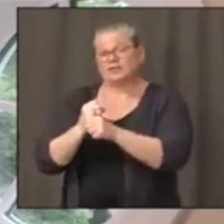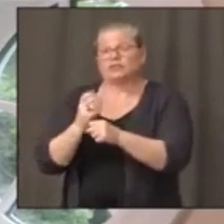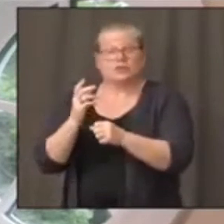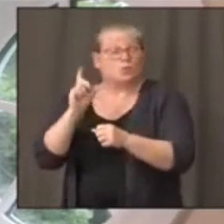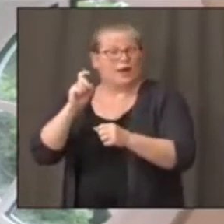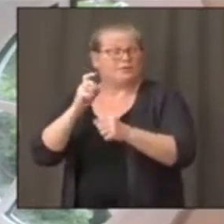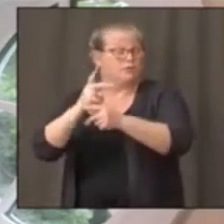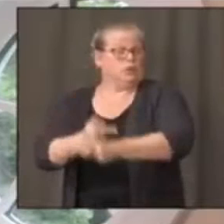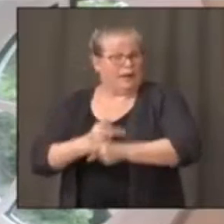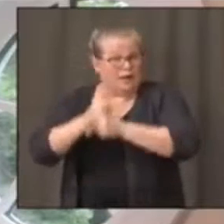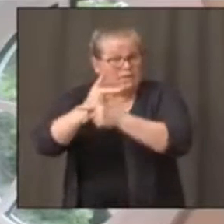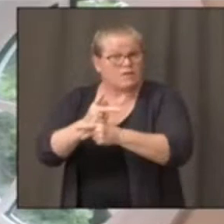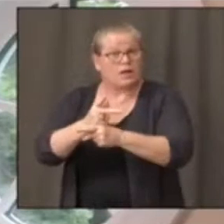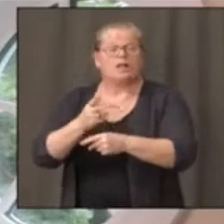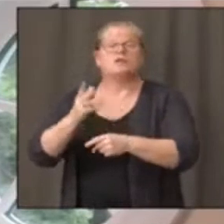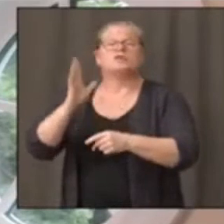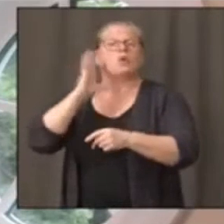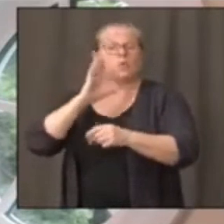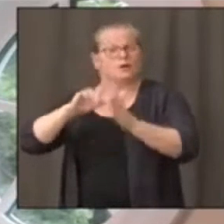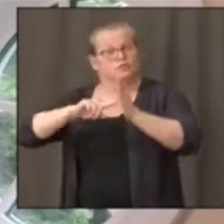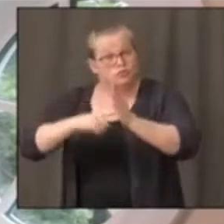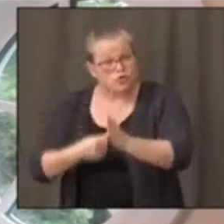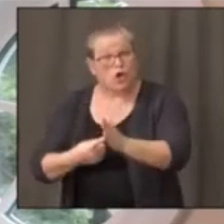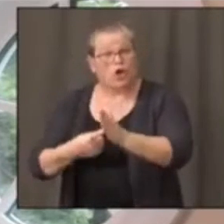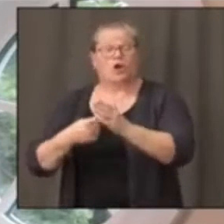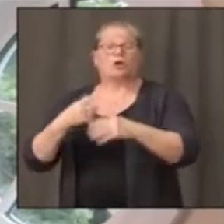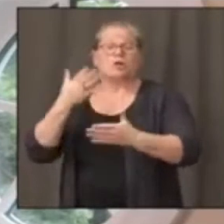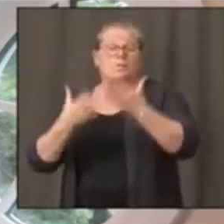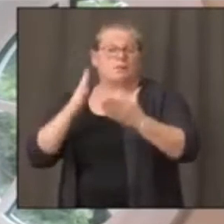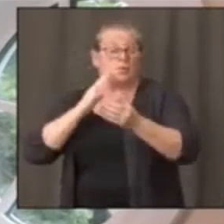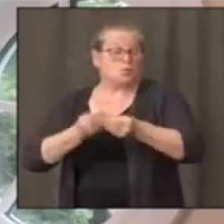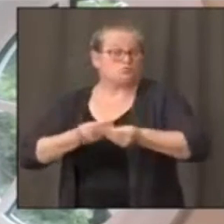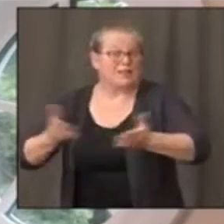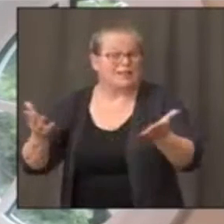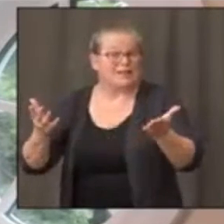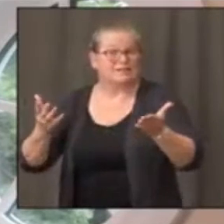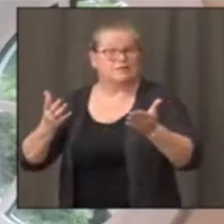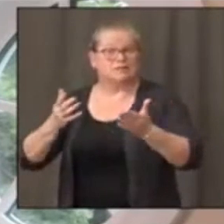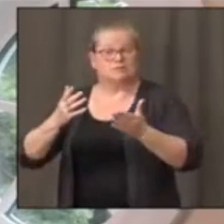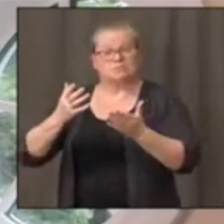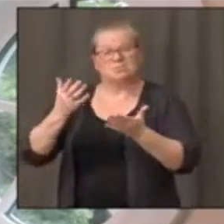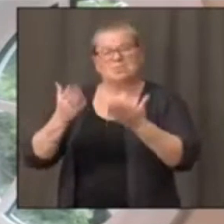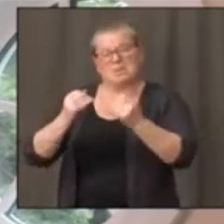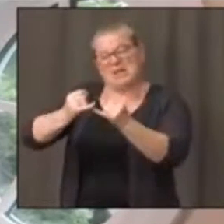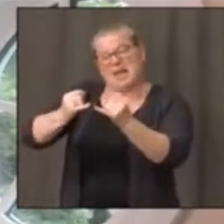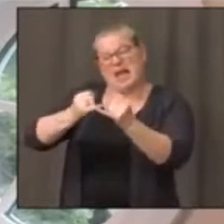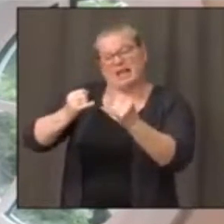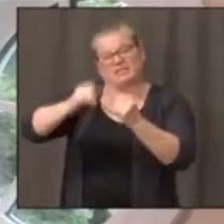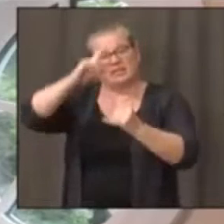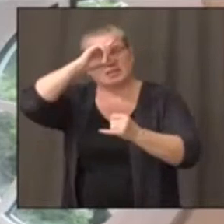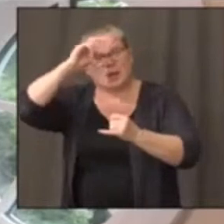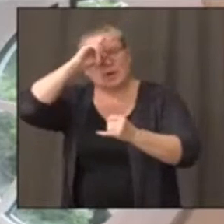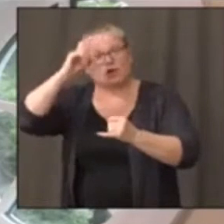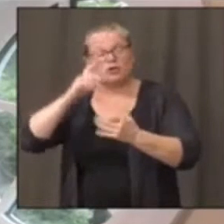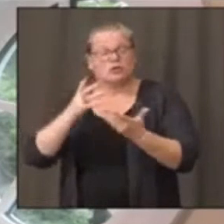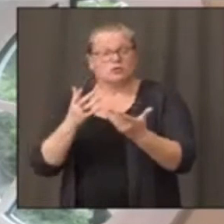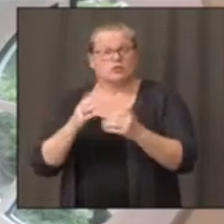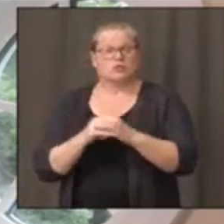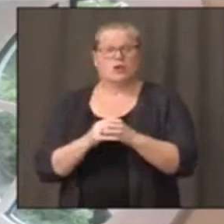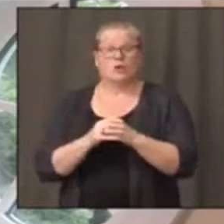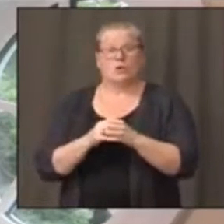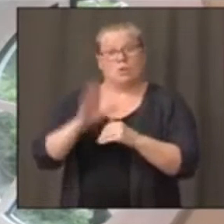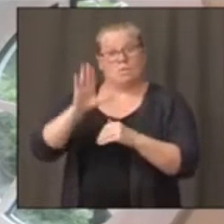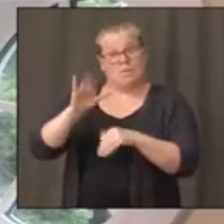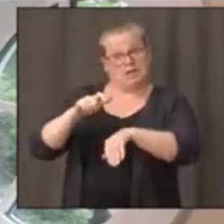supply and doing lot release maybe as early as late summer with these vaccines. So by the time one of these is either authorized or